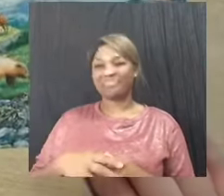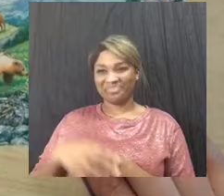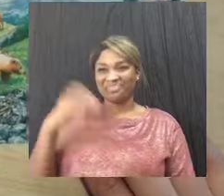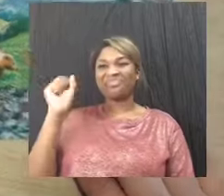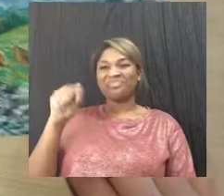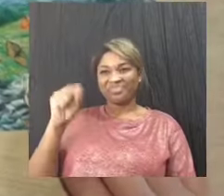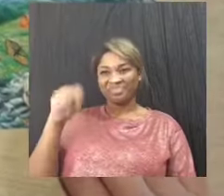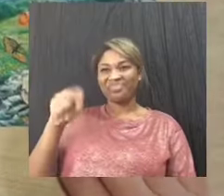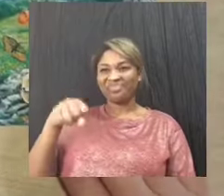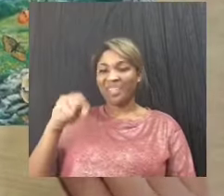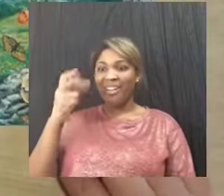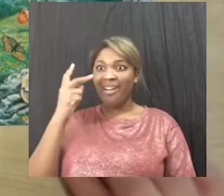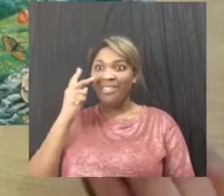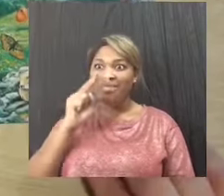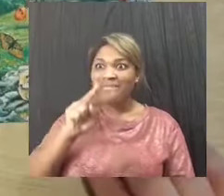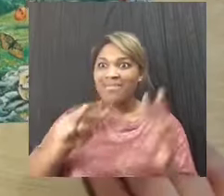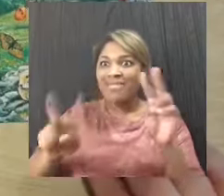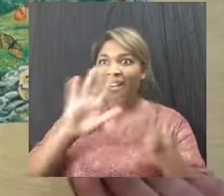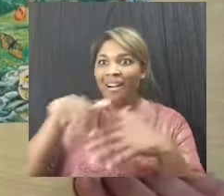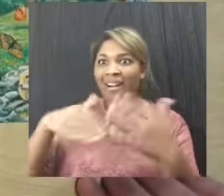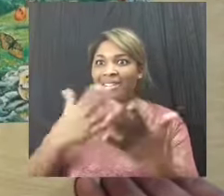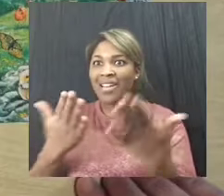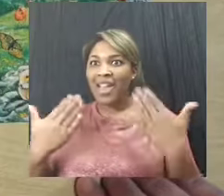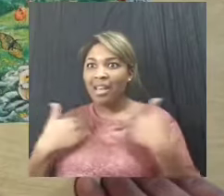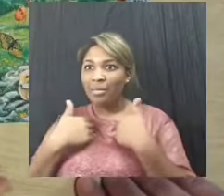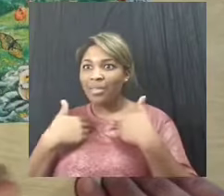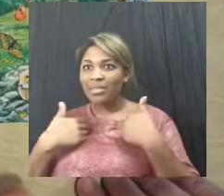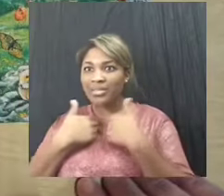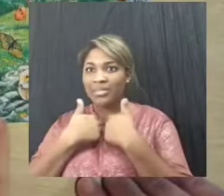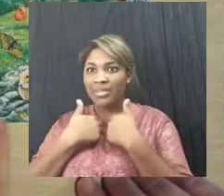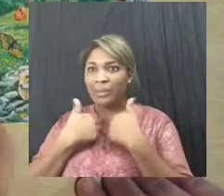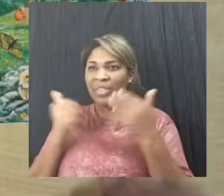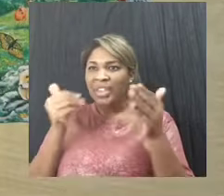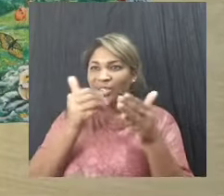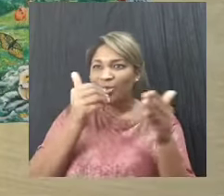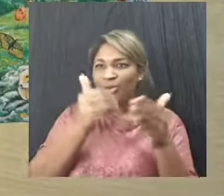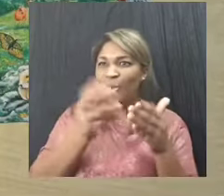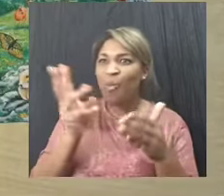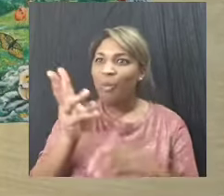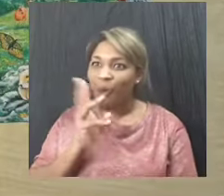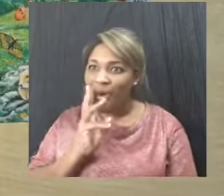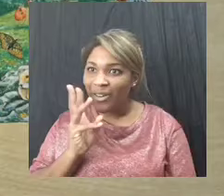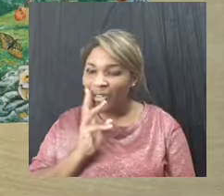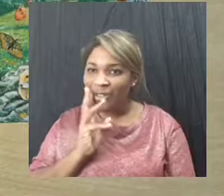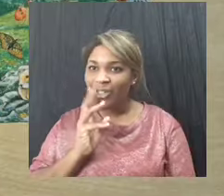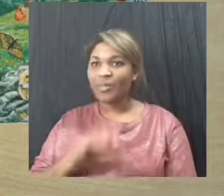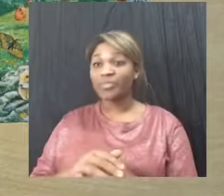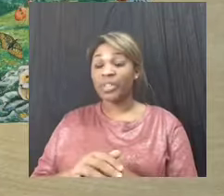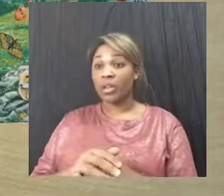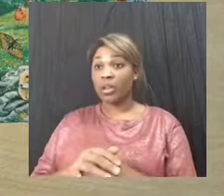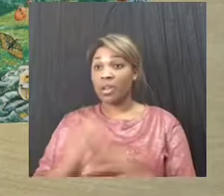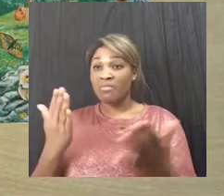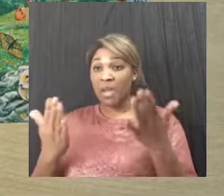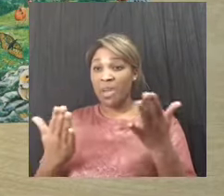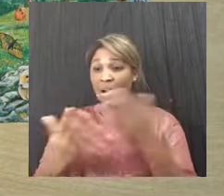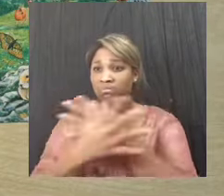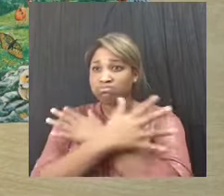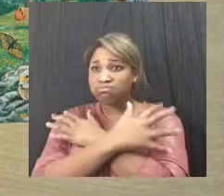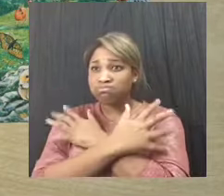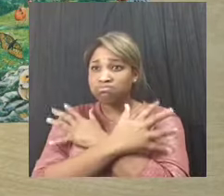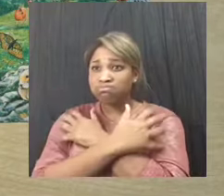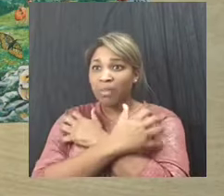Yes. Look at all of these animals, and they're next to the water. Maybe the bears are going to eat